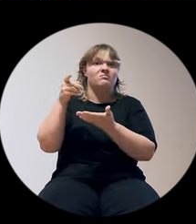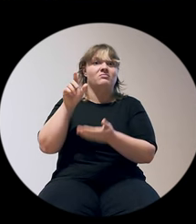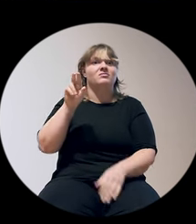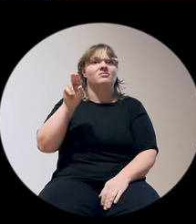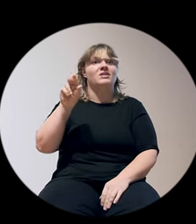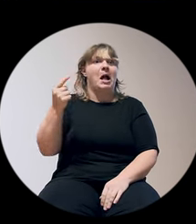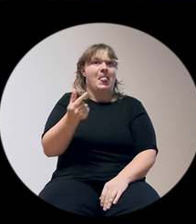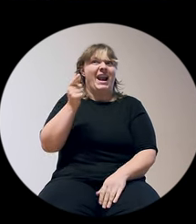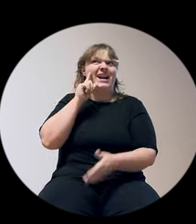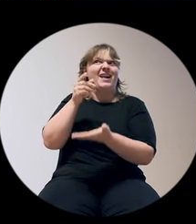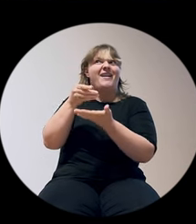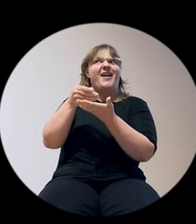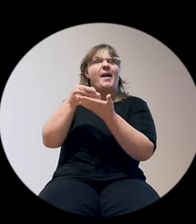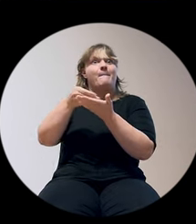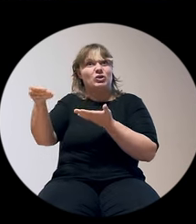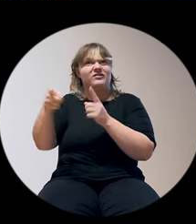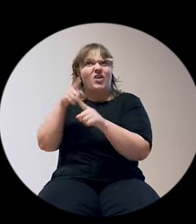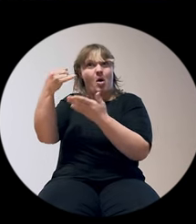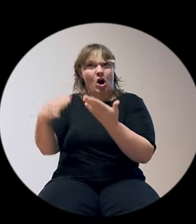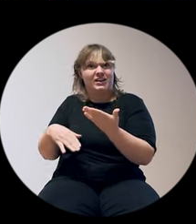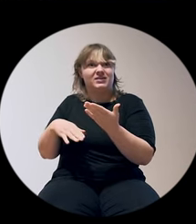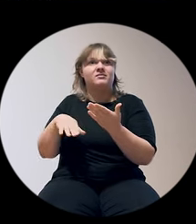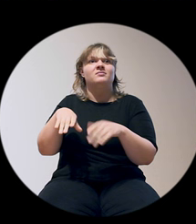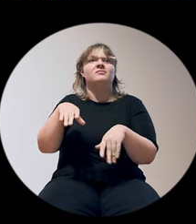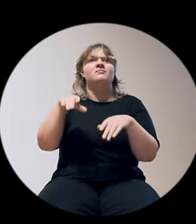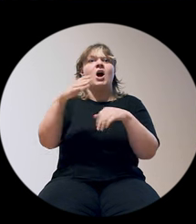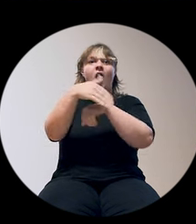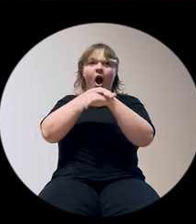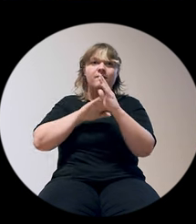artist, treated it with gold leaf, and then chopped it up into pieces,